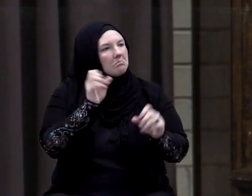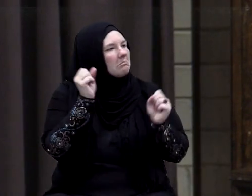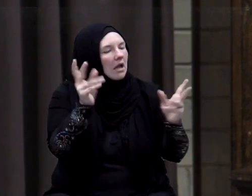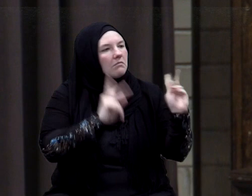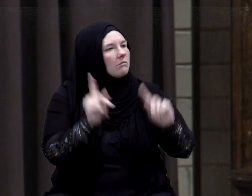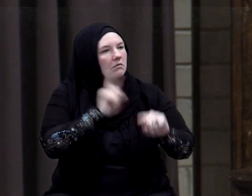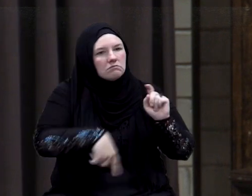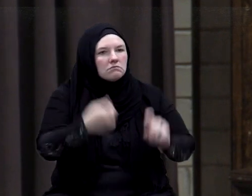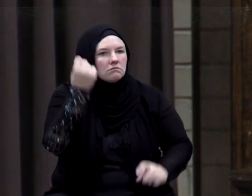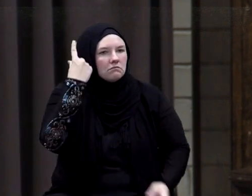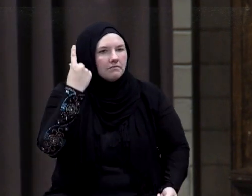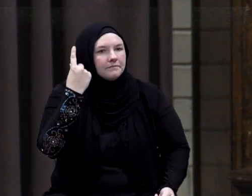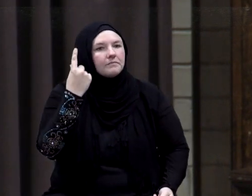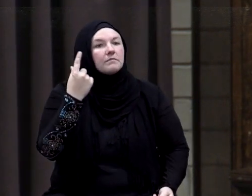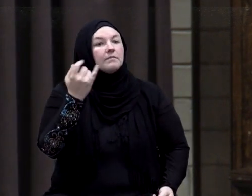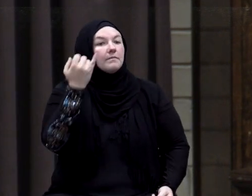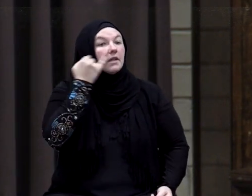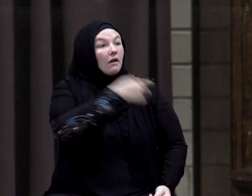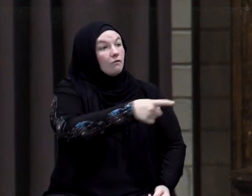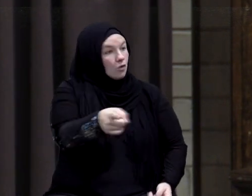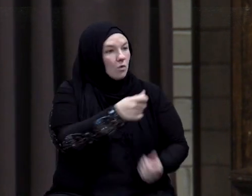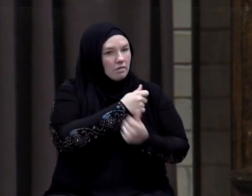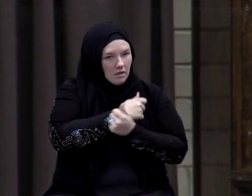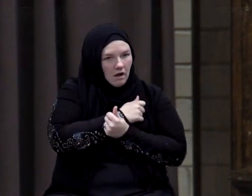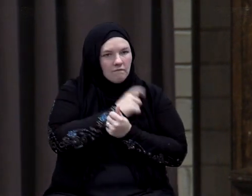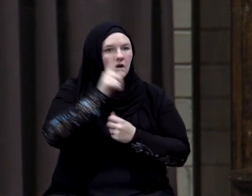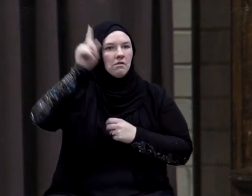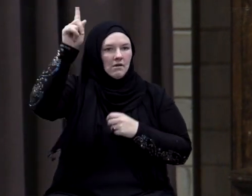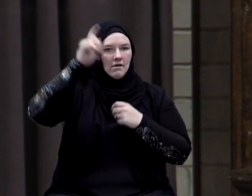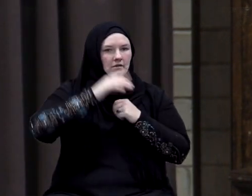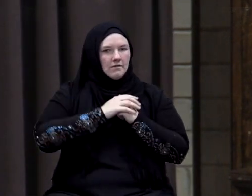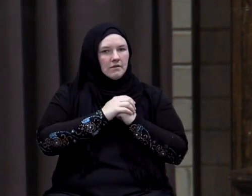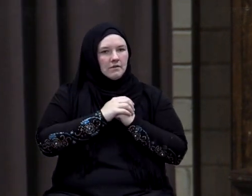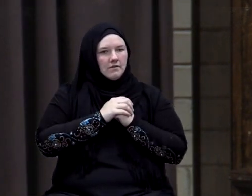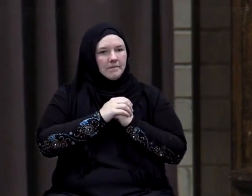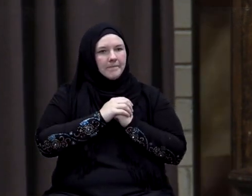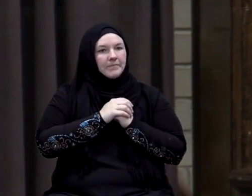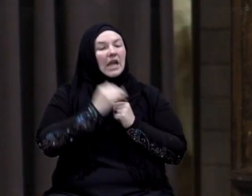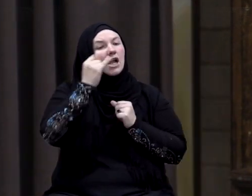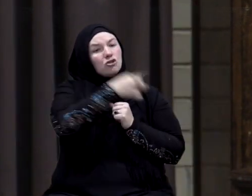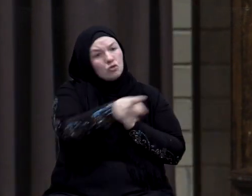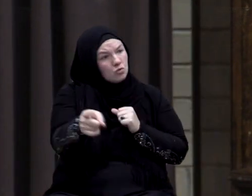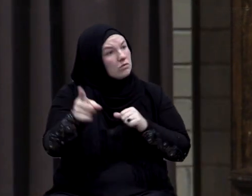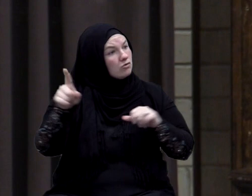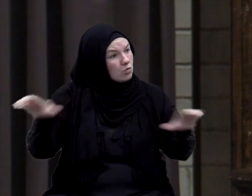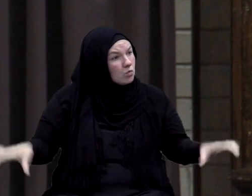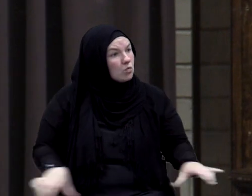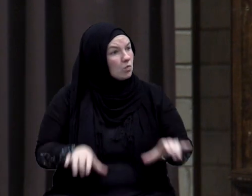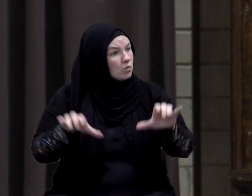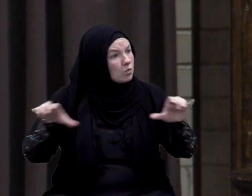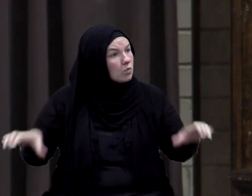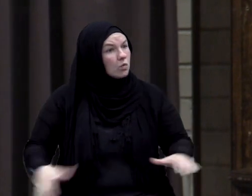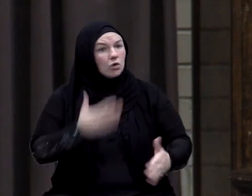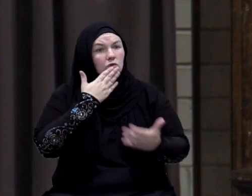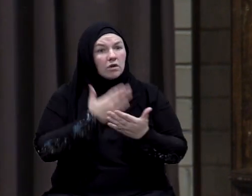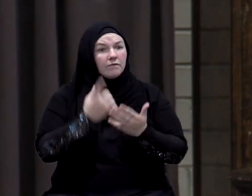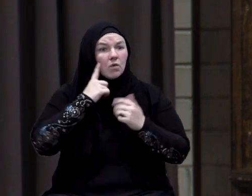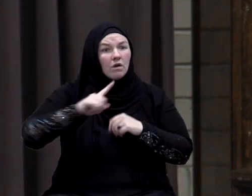and show them what do you do in your love of Allah. They will follow you. They will follow